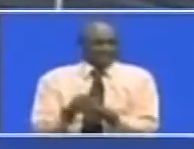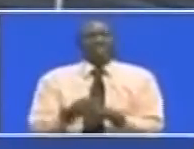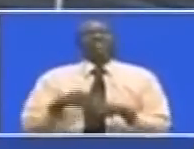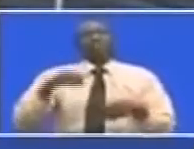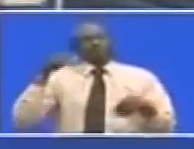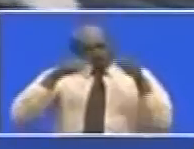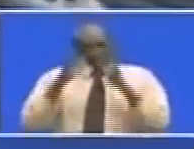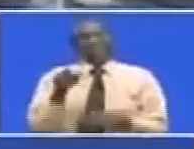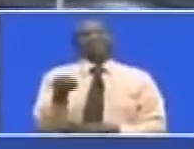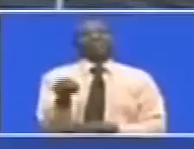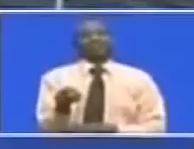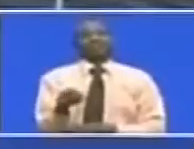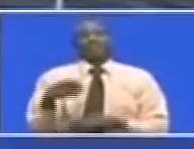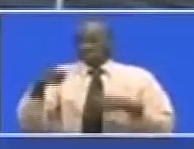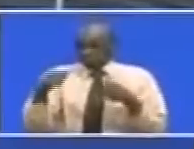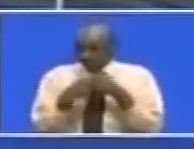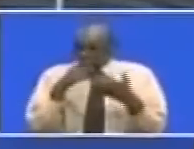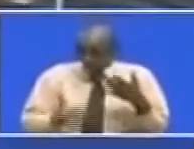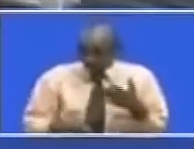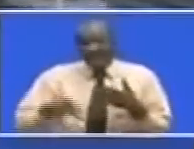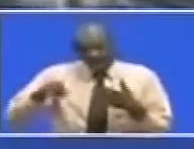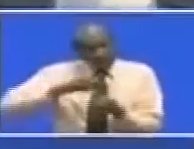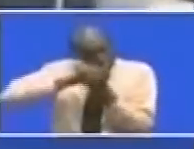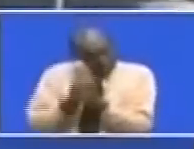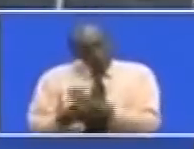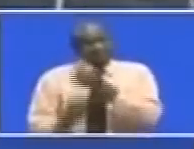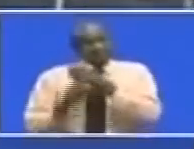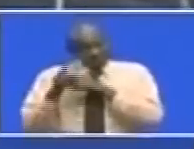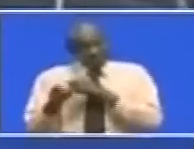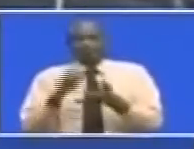in Tanzania. The challenge for them is to convert that support